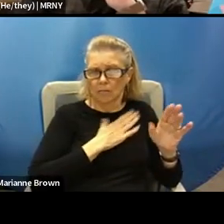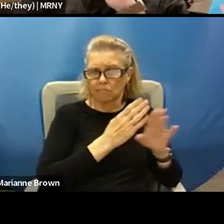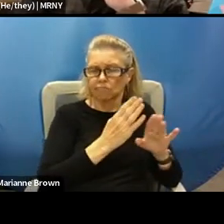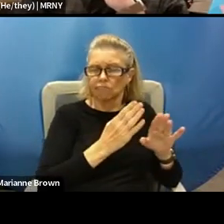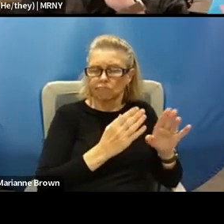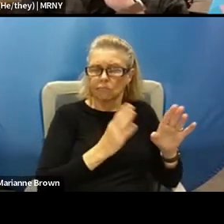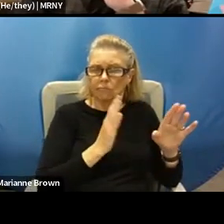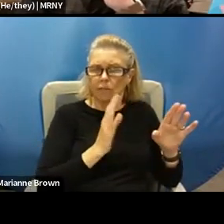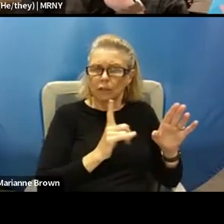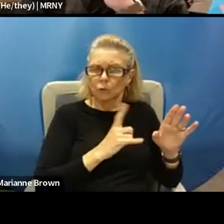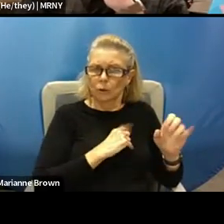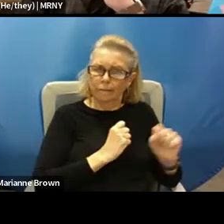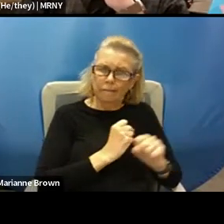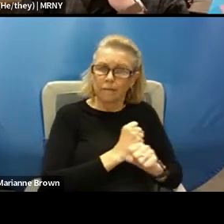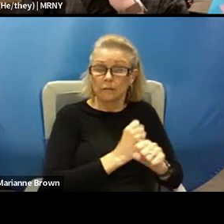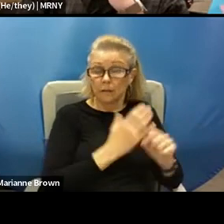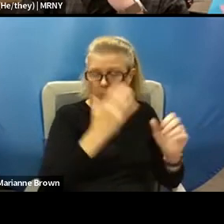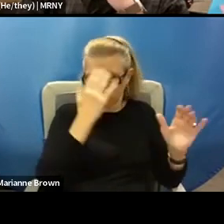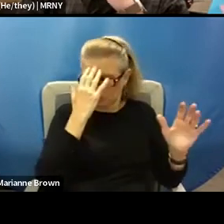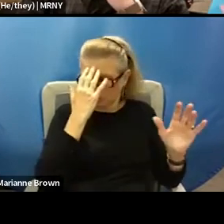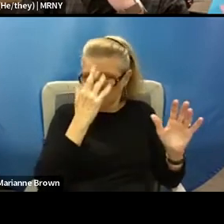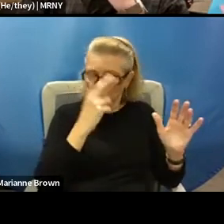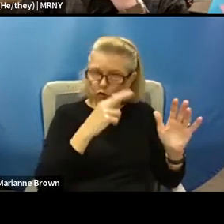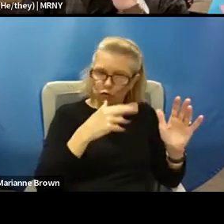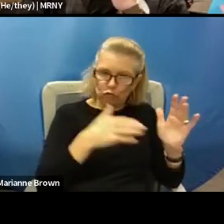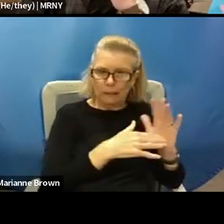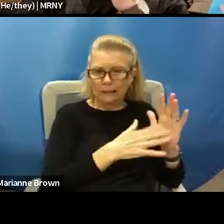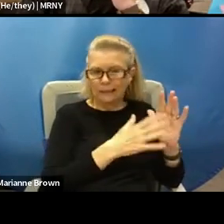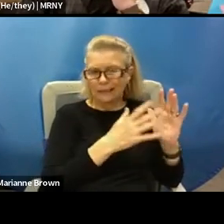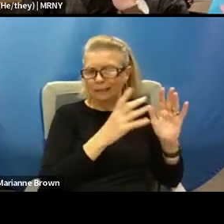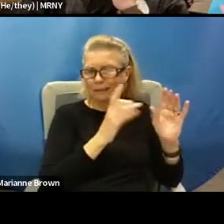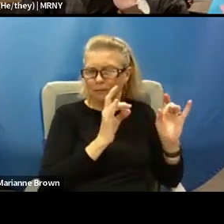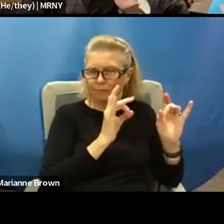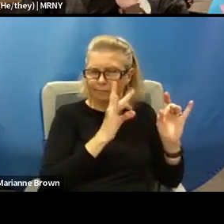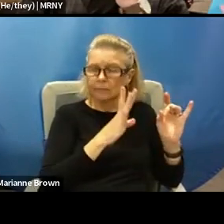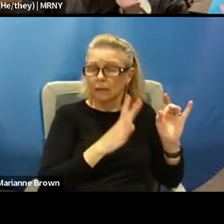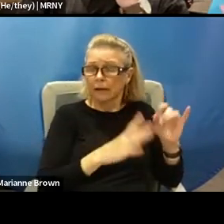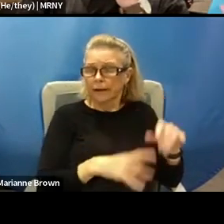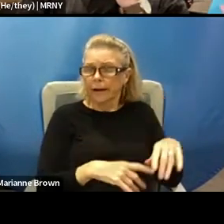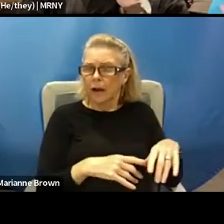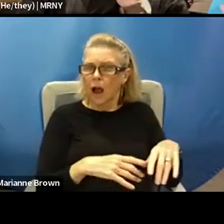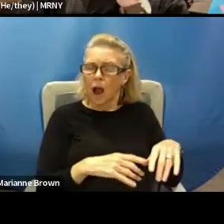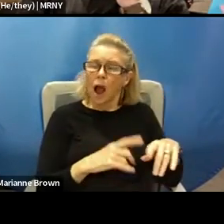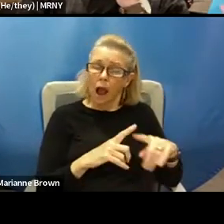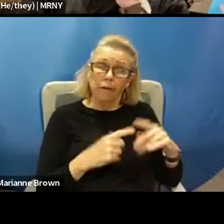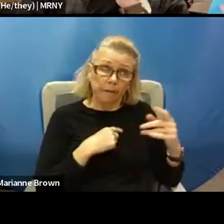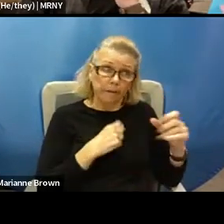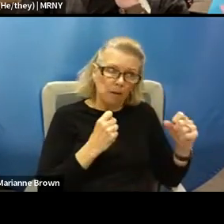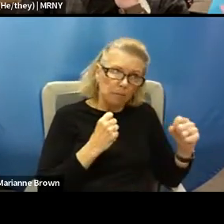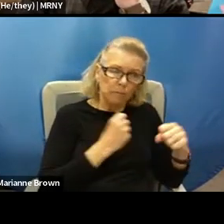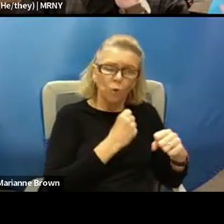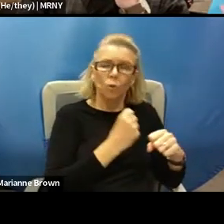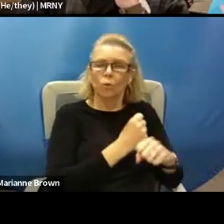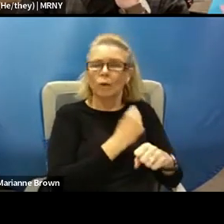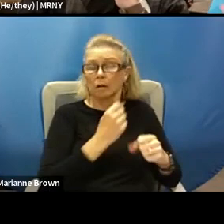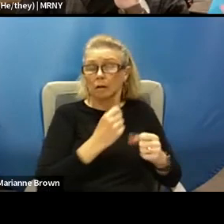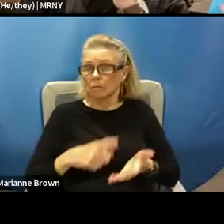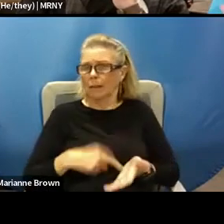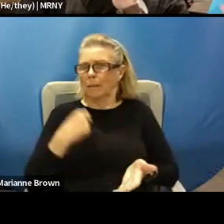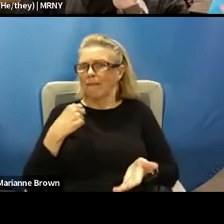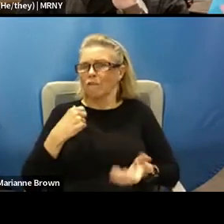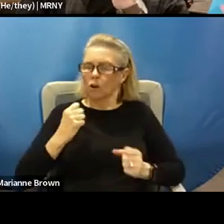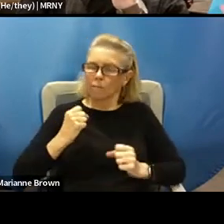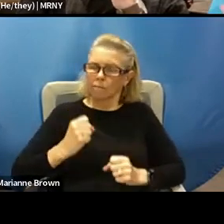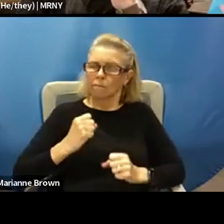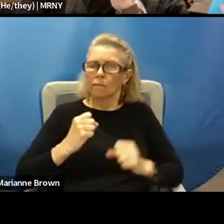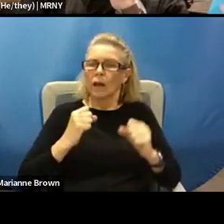bigots and racists and get paid for it. historically we've had to house ourselves. So